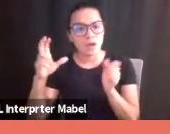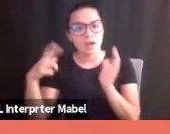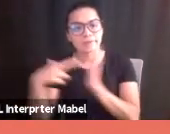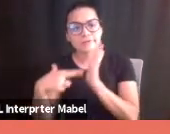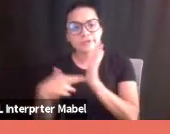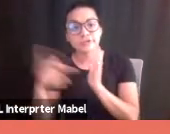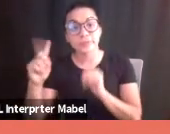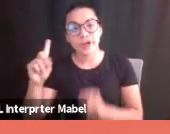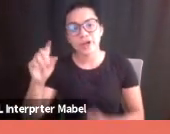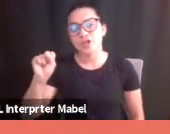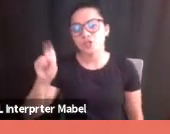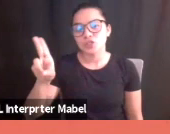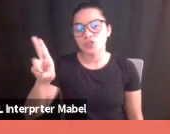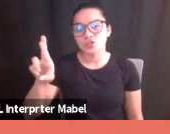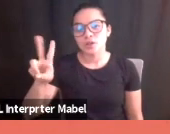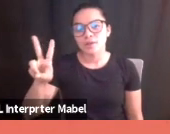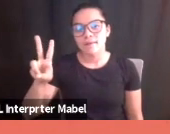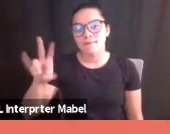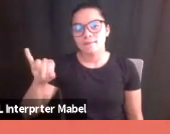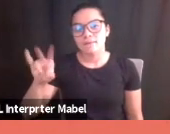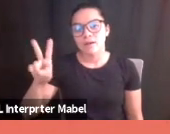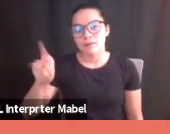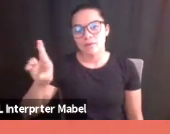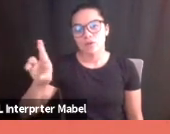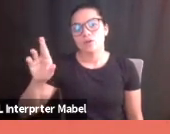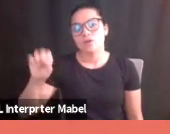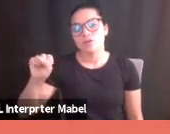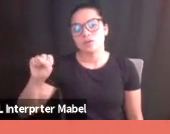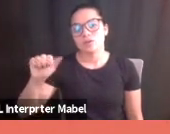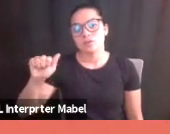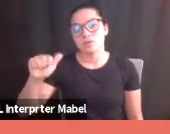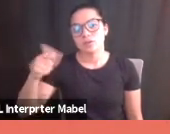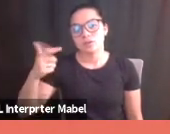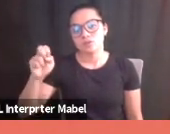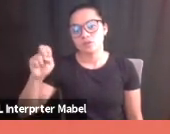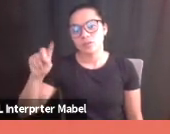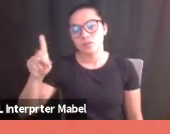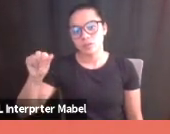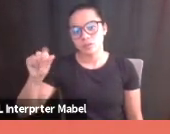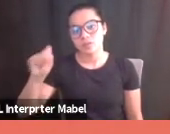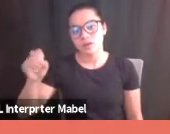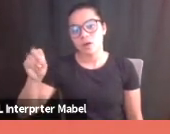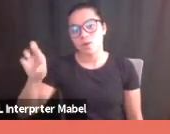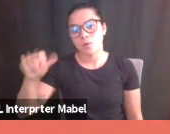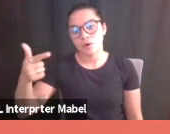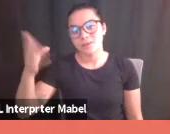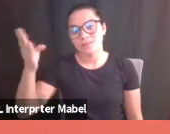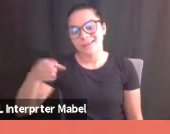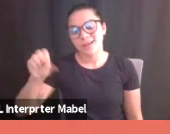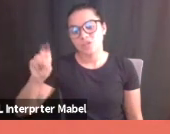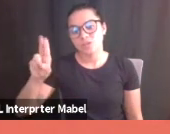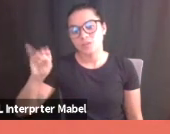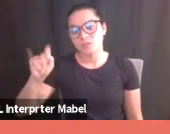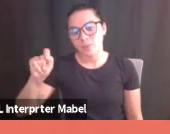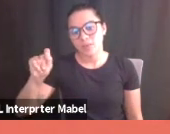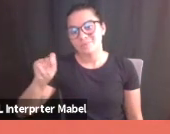survivorsagenda.org/summit-registration to register. The full schedule will be announced at the end of next week.